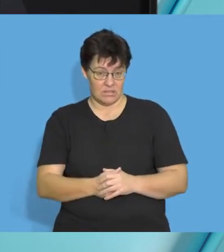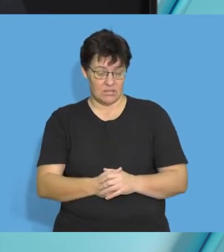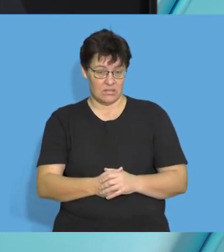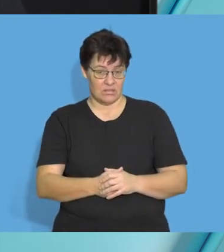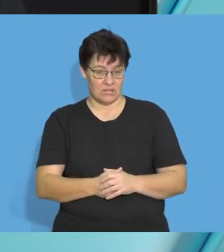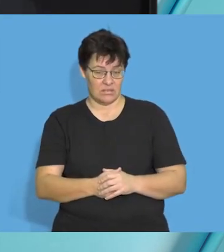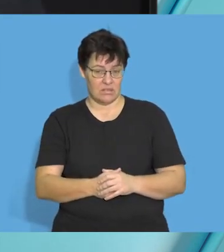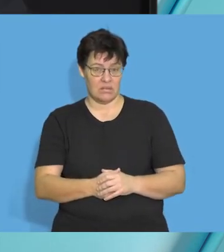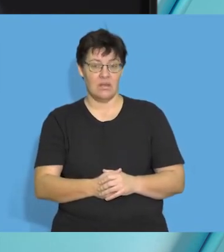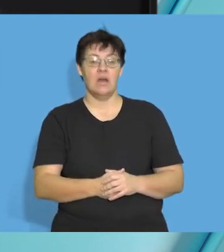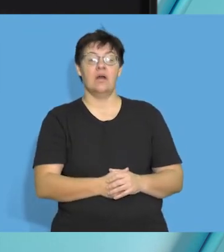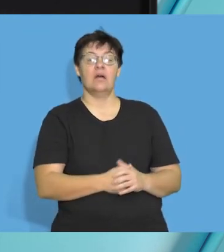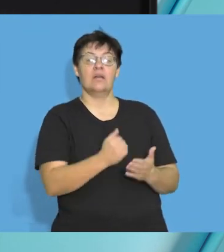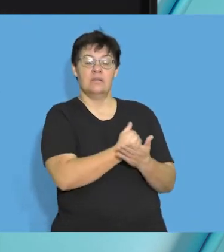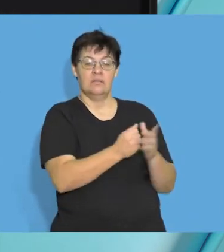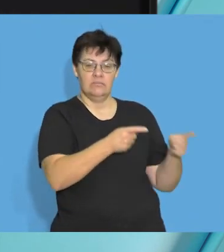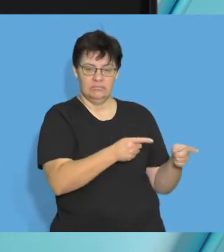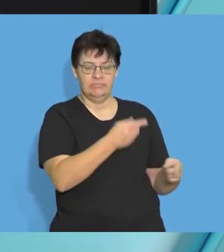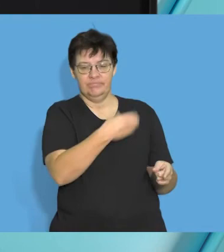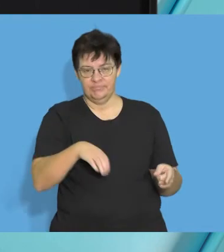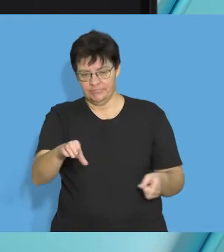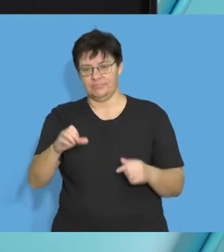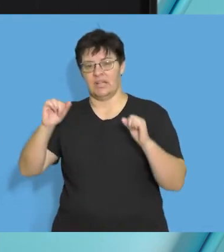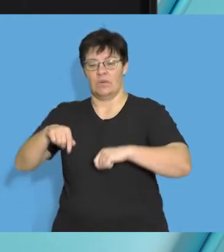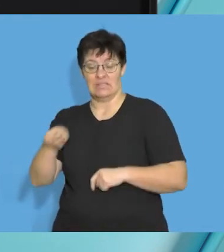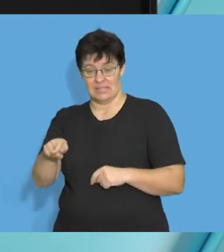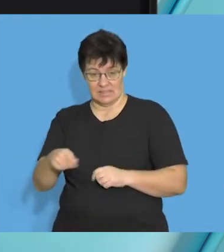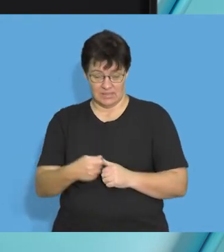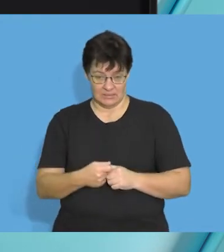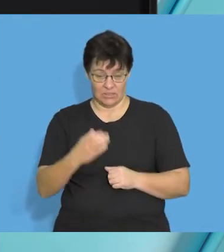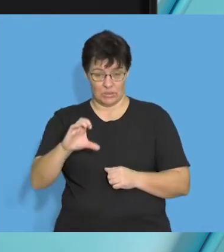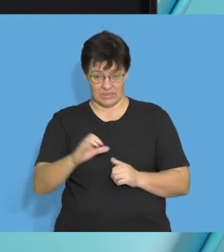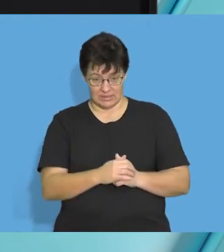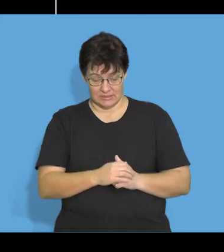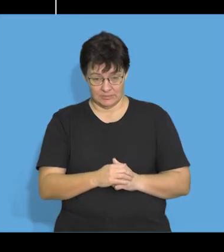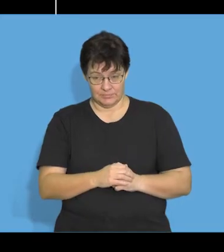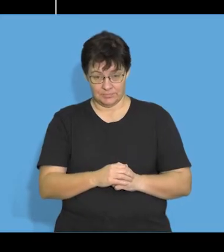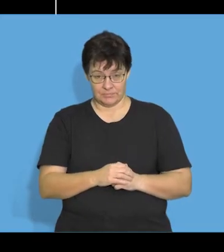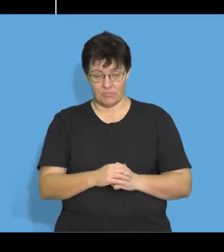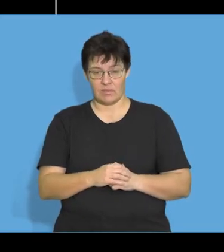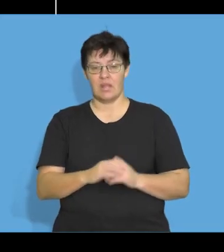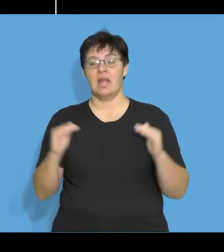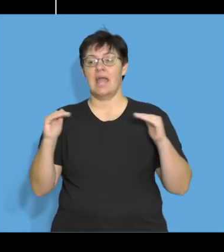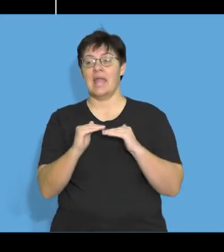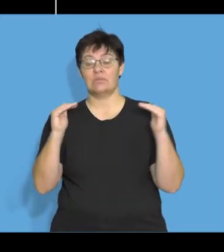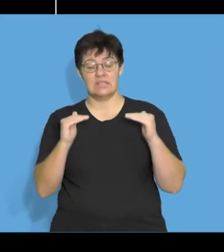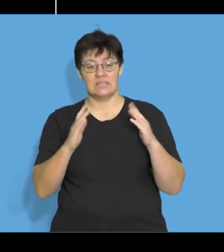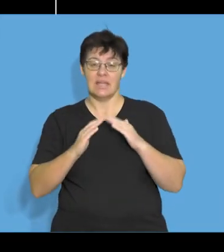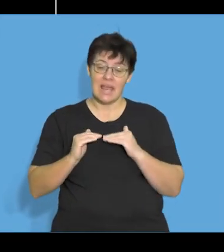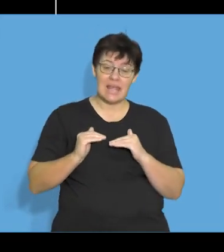creditors control, credit your creditors allowances. Now watch this here. Watch. Your equity increases